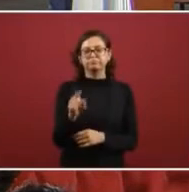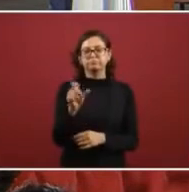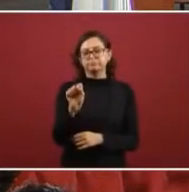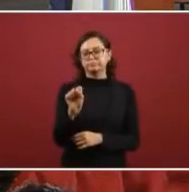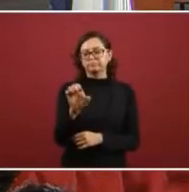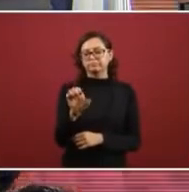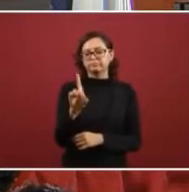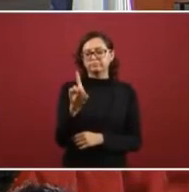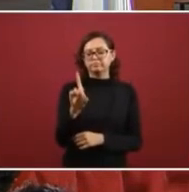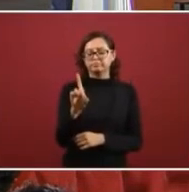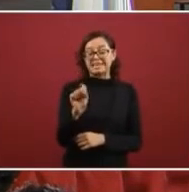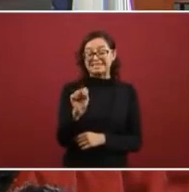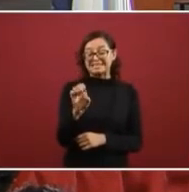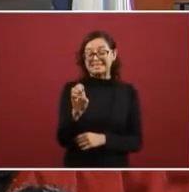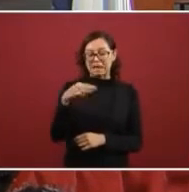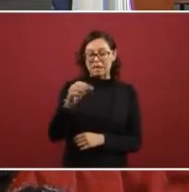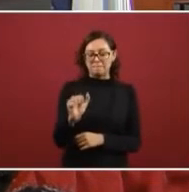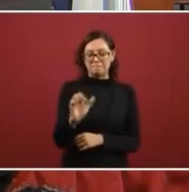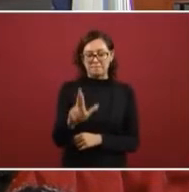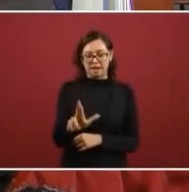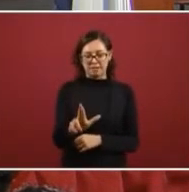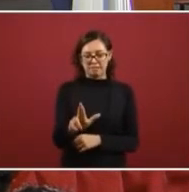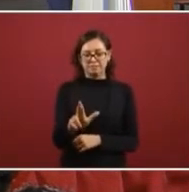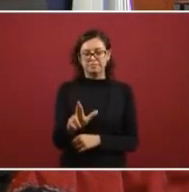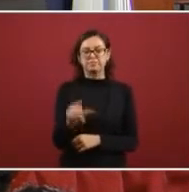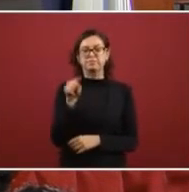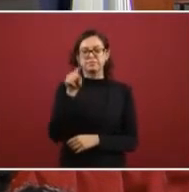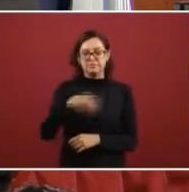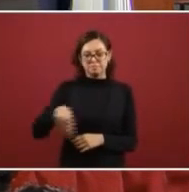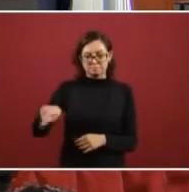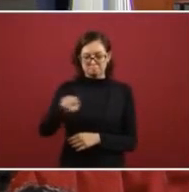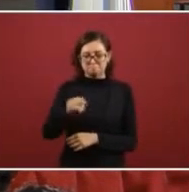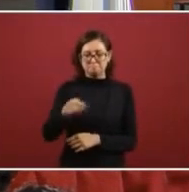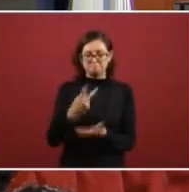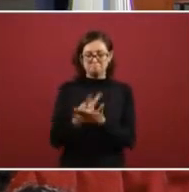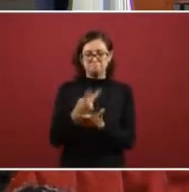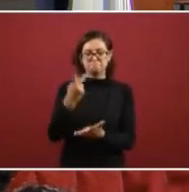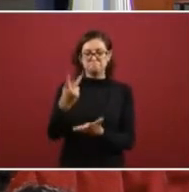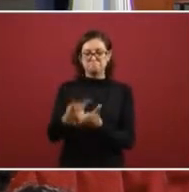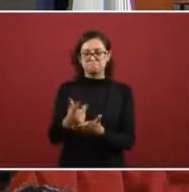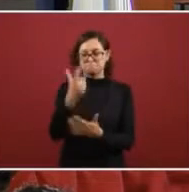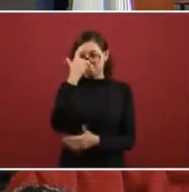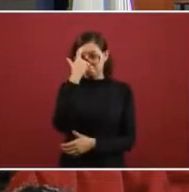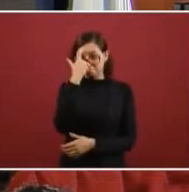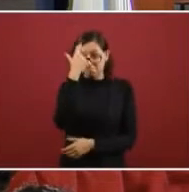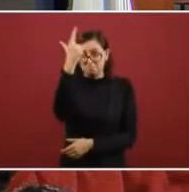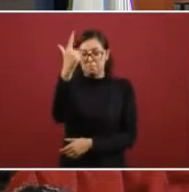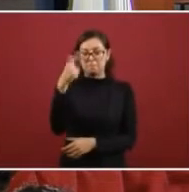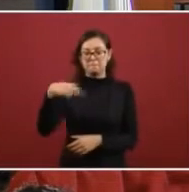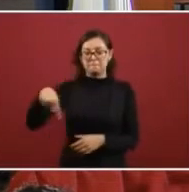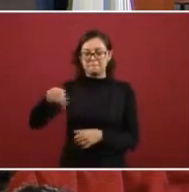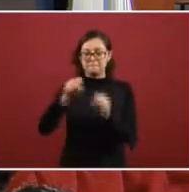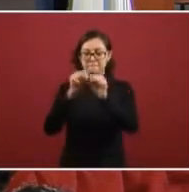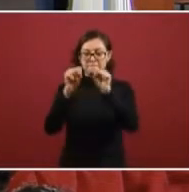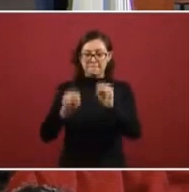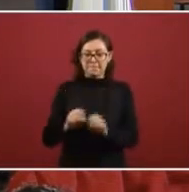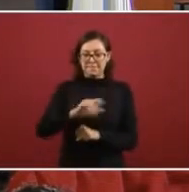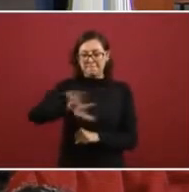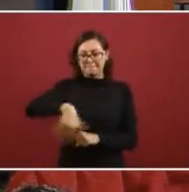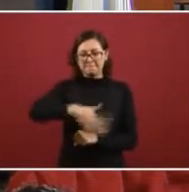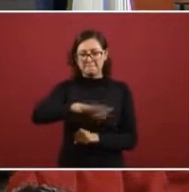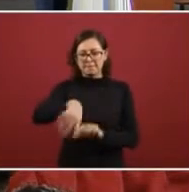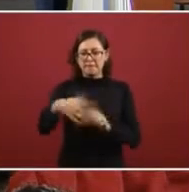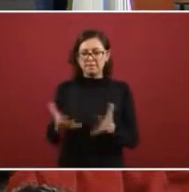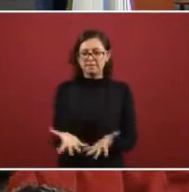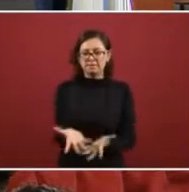recognition to the Secretary of Marines, the Armed Marines, due to the creation of a system for